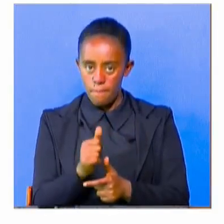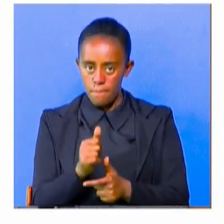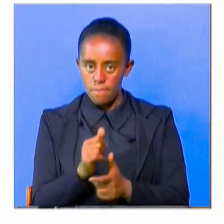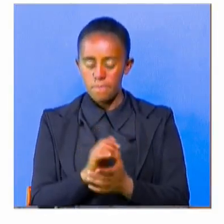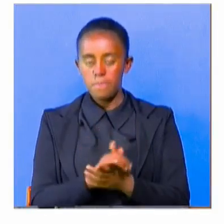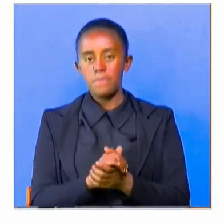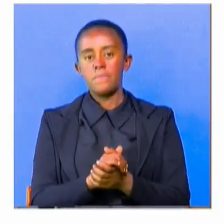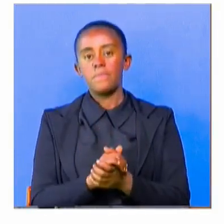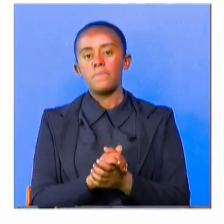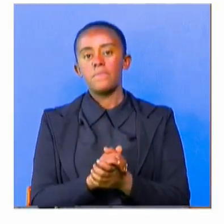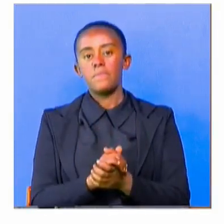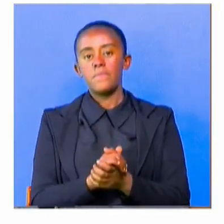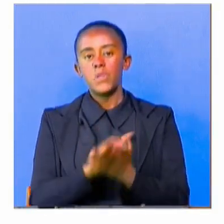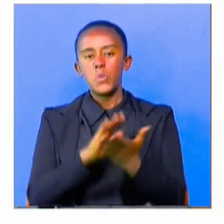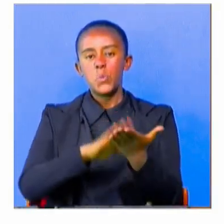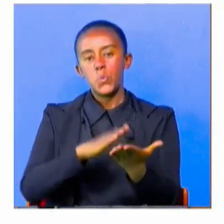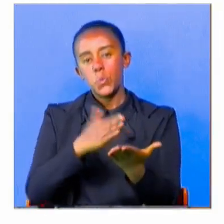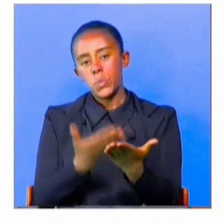a room.